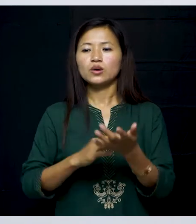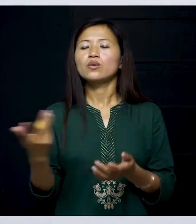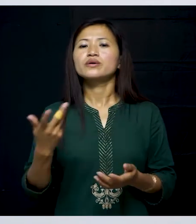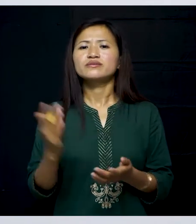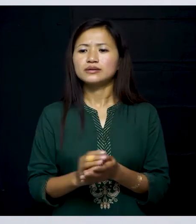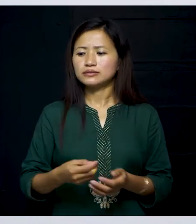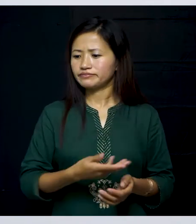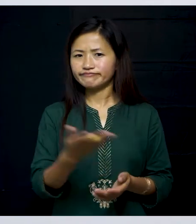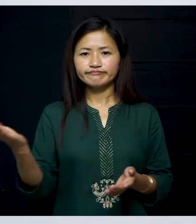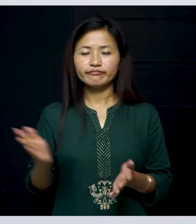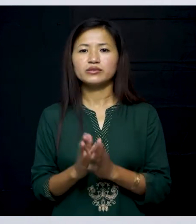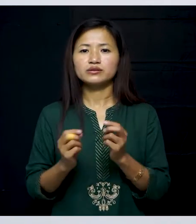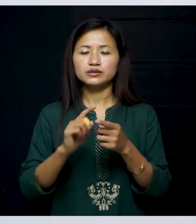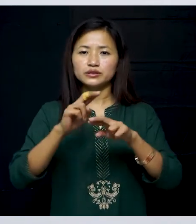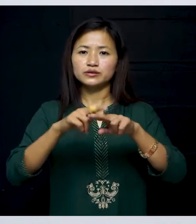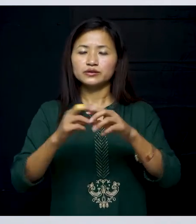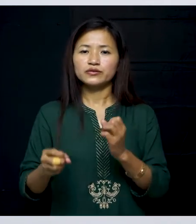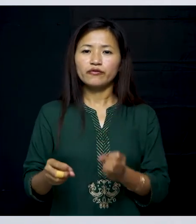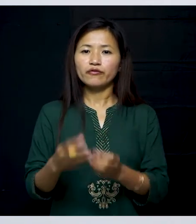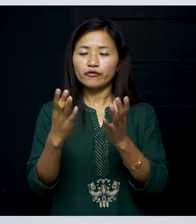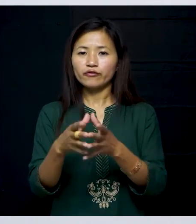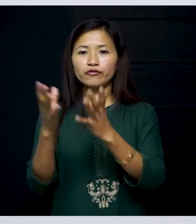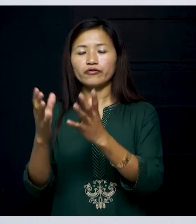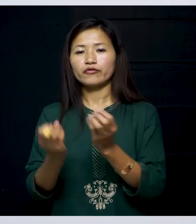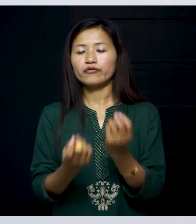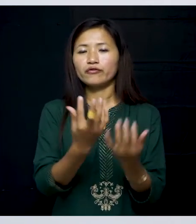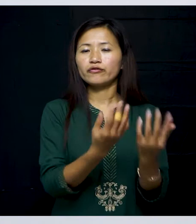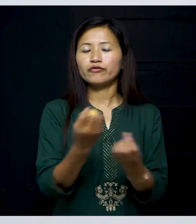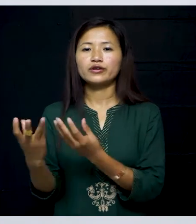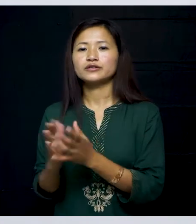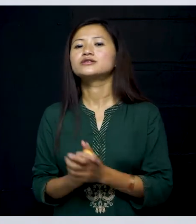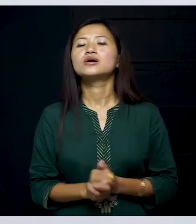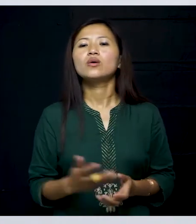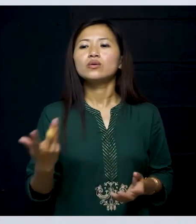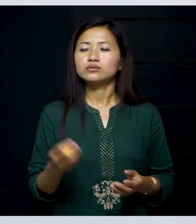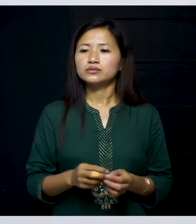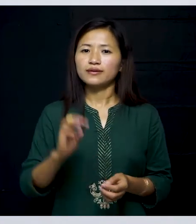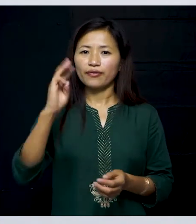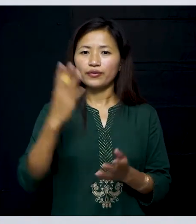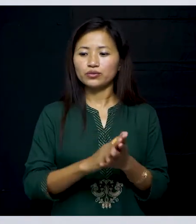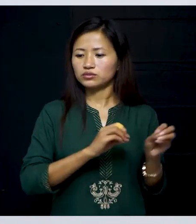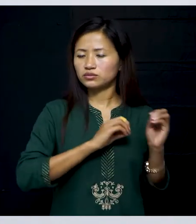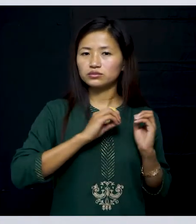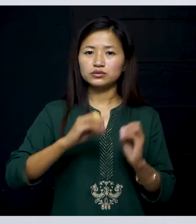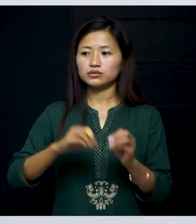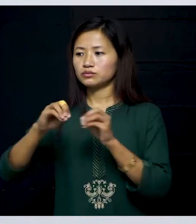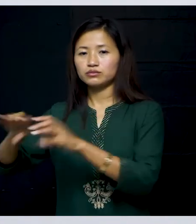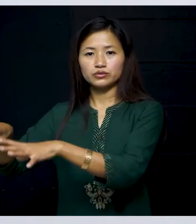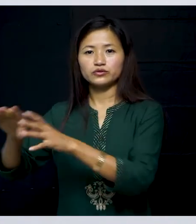fire. And then the third is to remove heat. Like I've told you the example of how